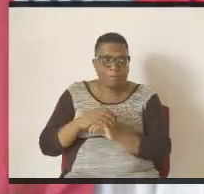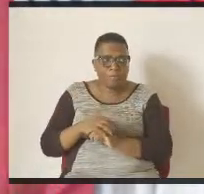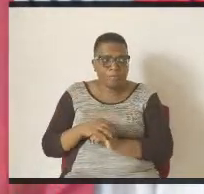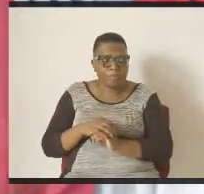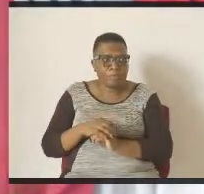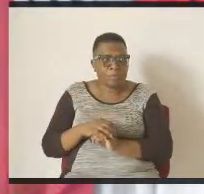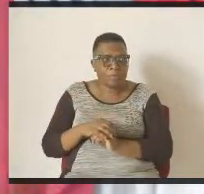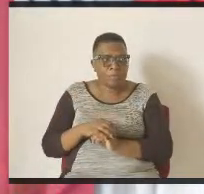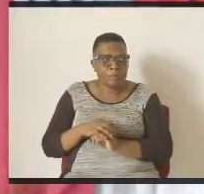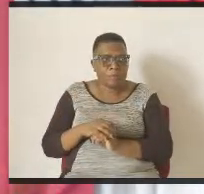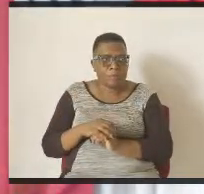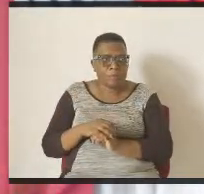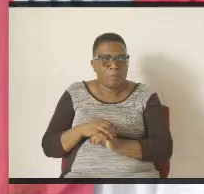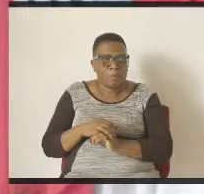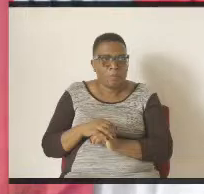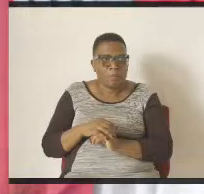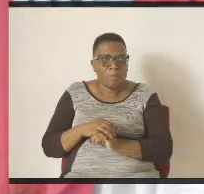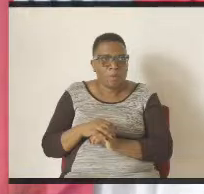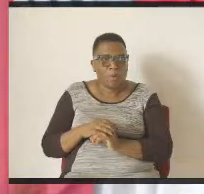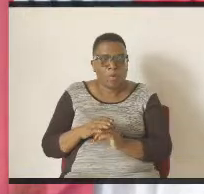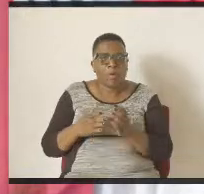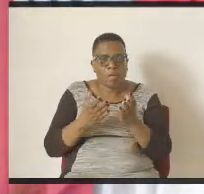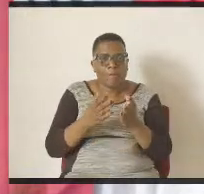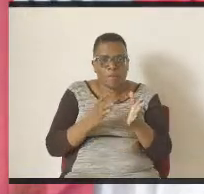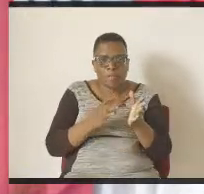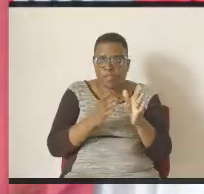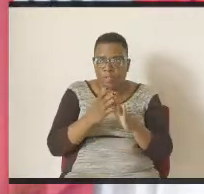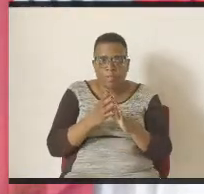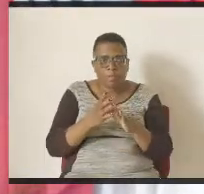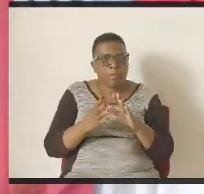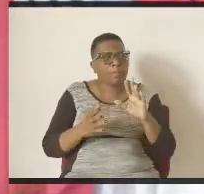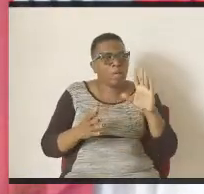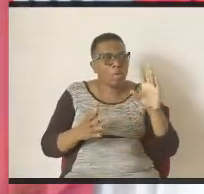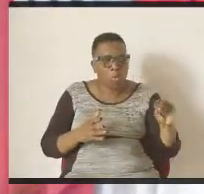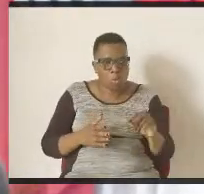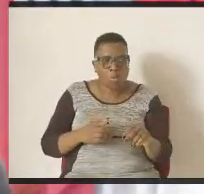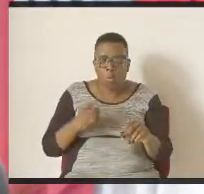want me to give you Jesus? No. Give us Barabbas.